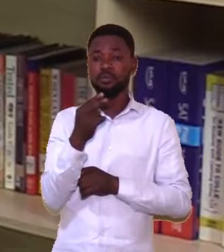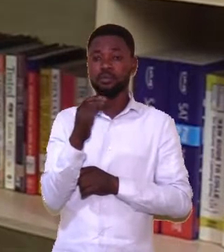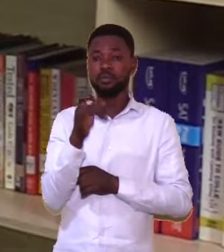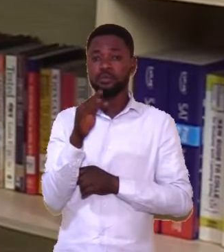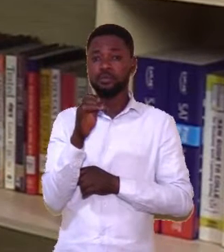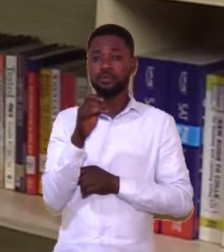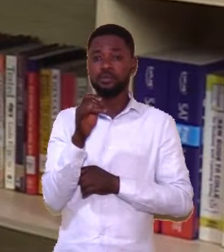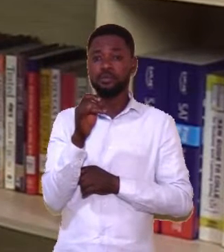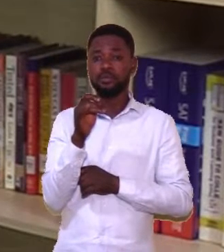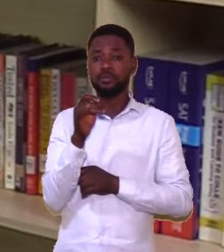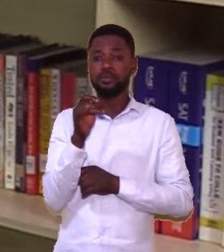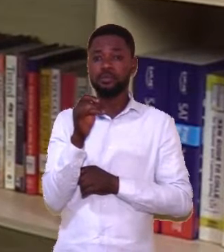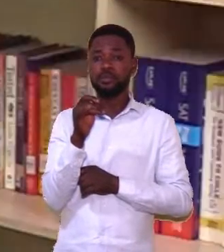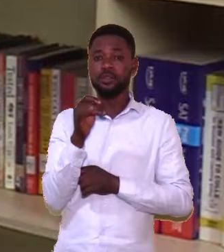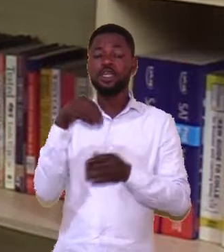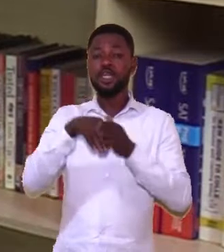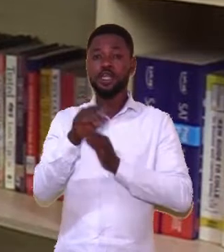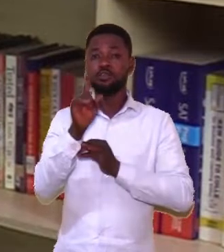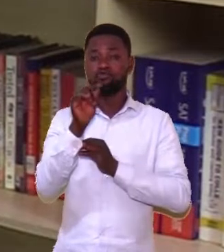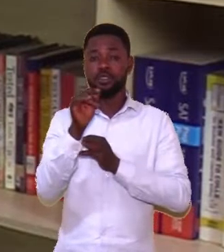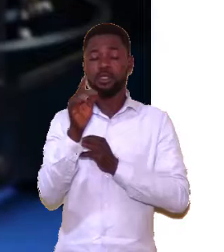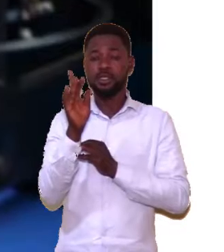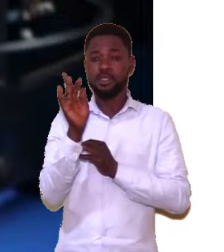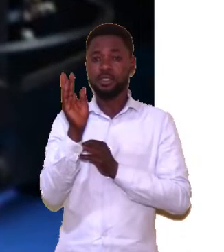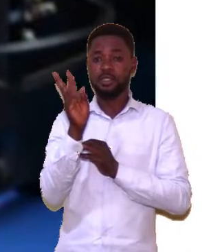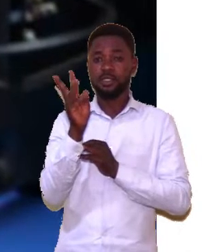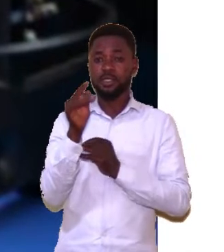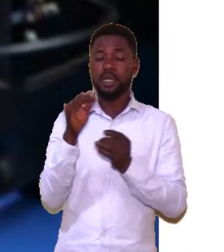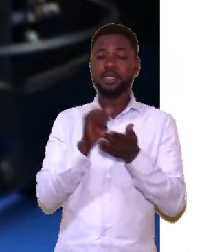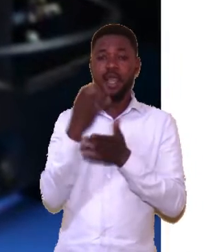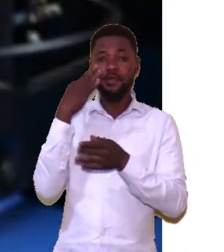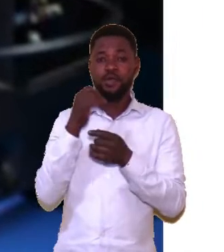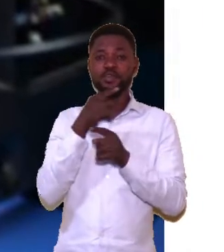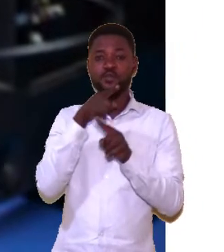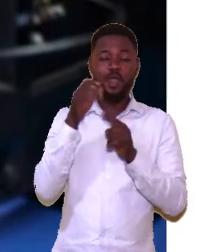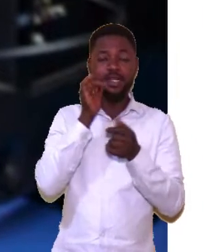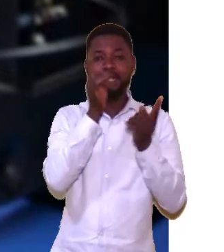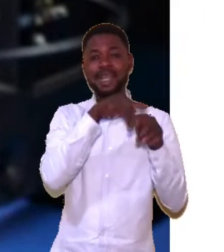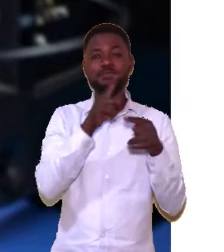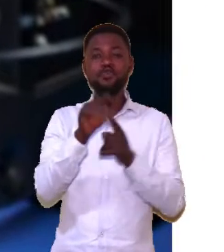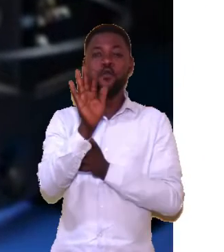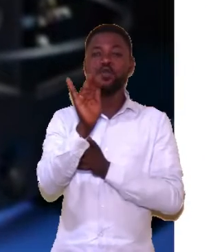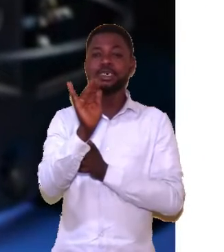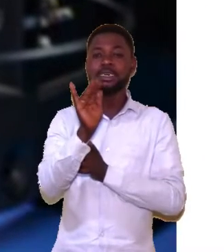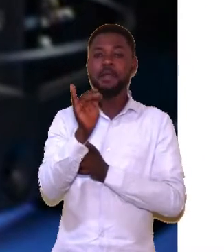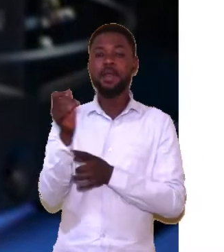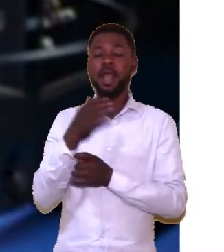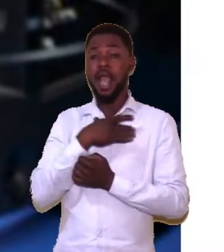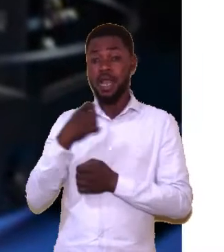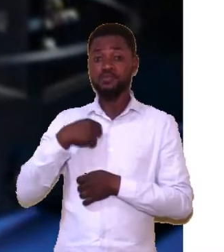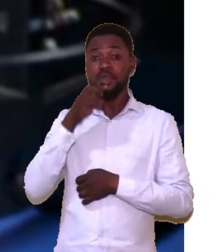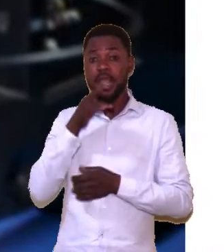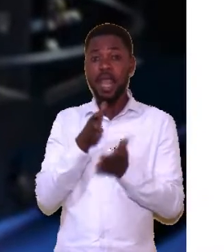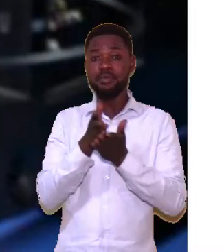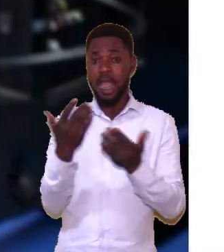Zuckerberg. Yes, that was in 2016. Nigeria. Yes, in 2016 precisely. Yes. That was where he came to Yaba, Sabo Yaba, Lagos. And we are